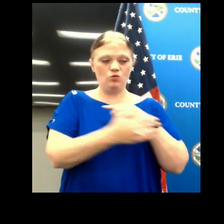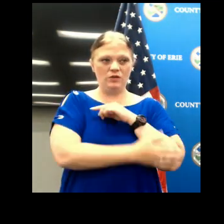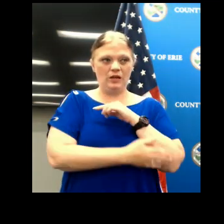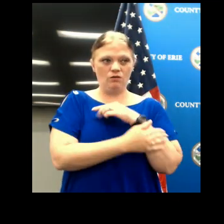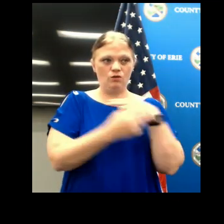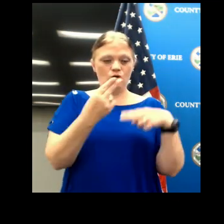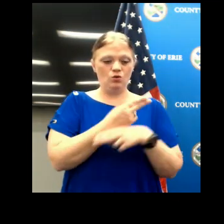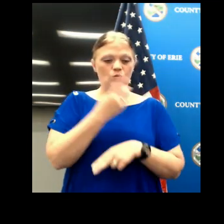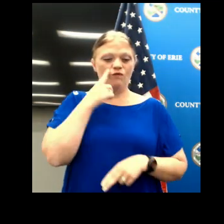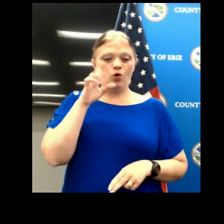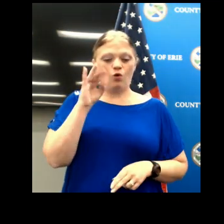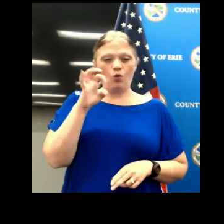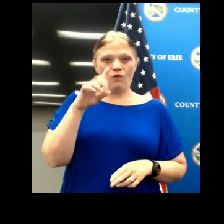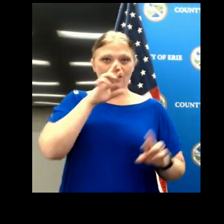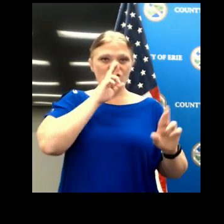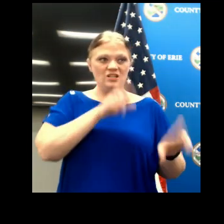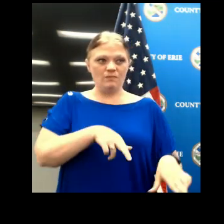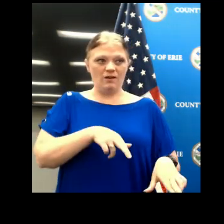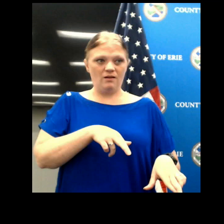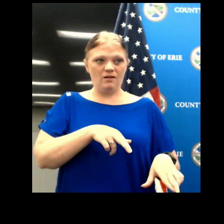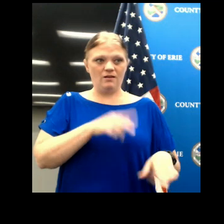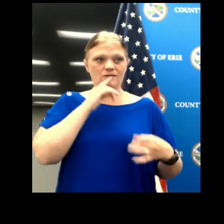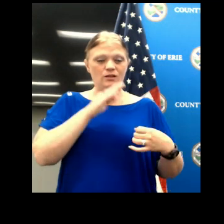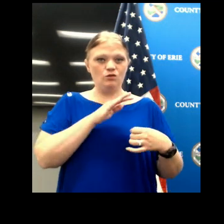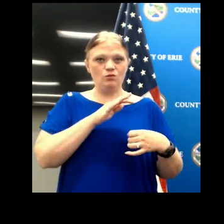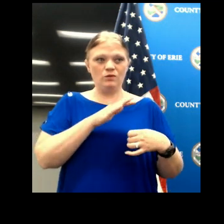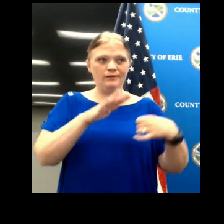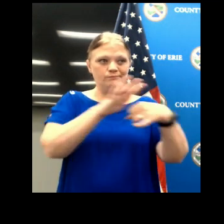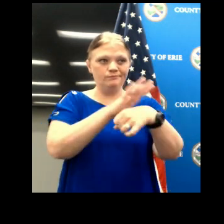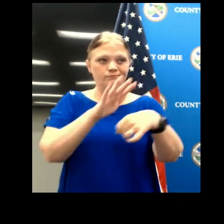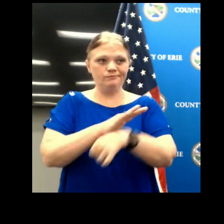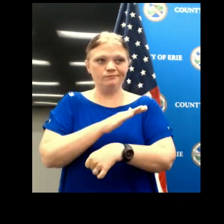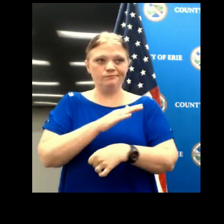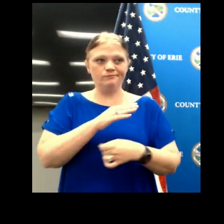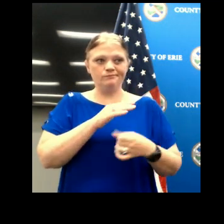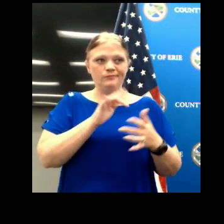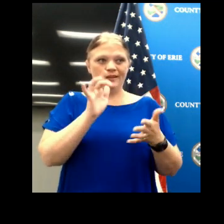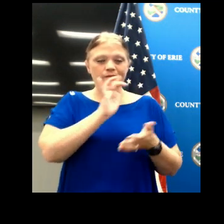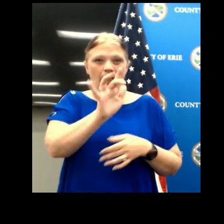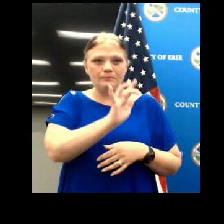COVID response and to plug budget holes that may exist by counties and other local